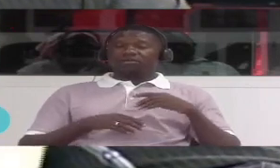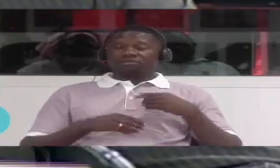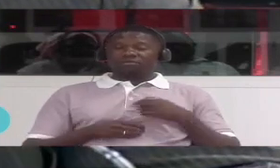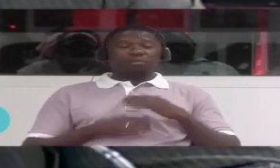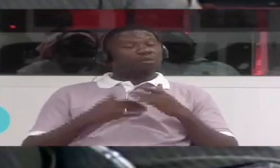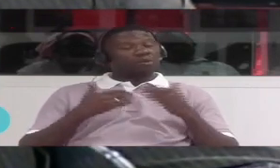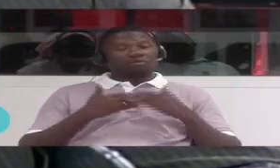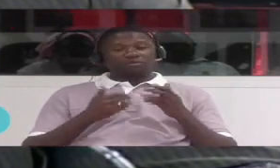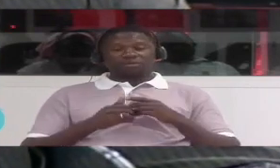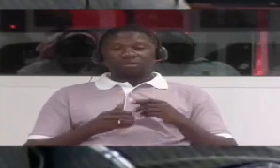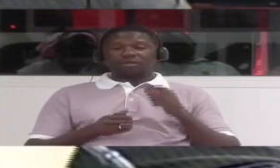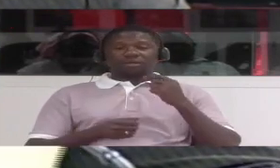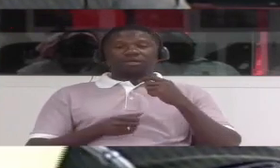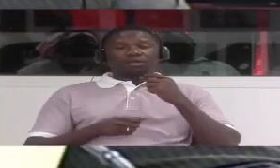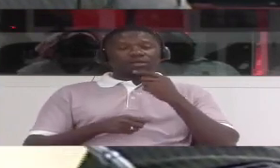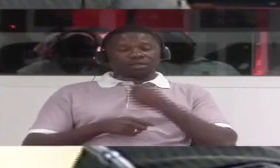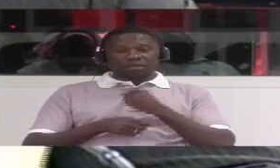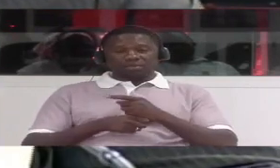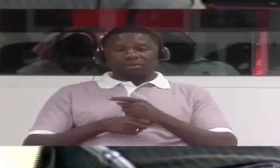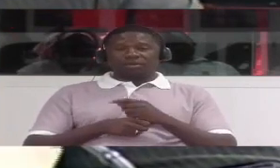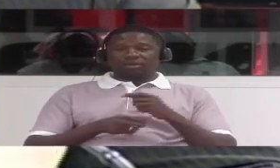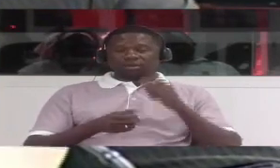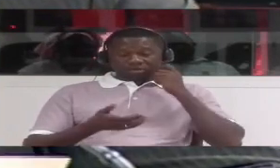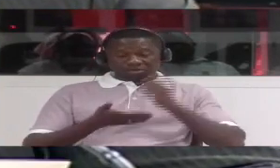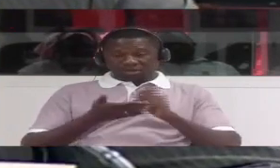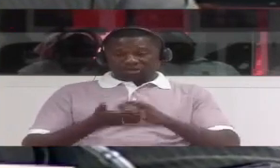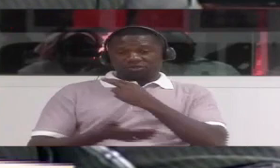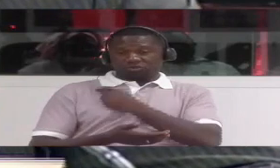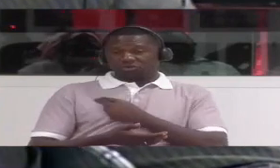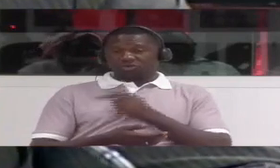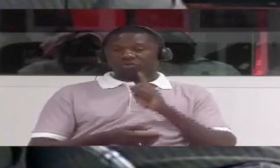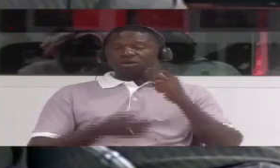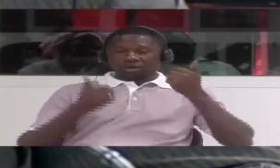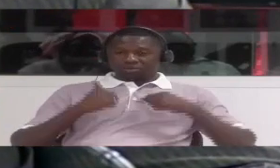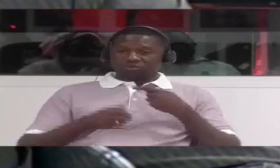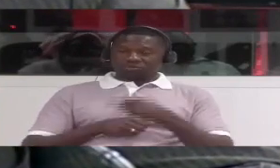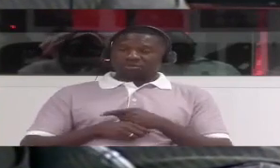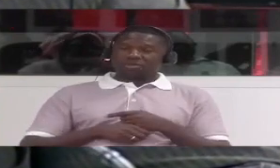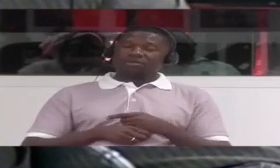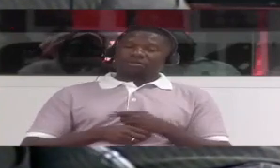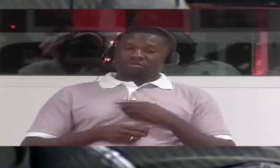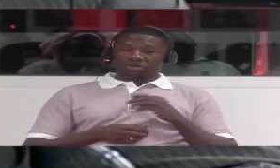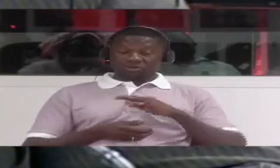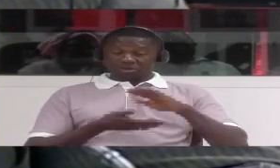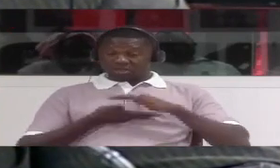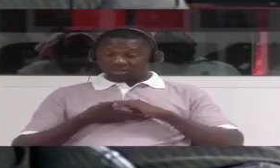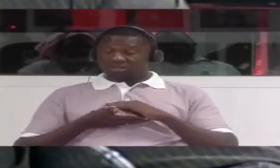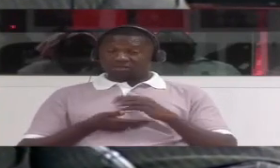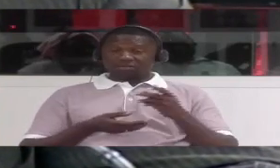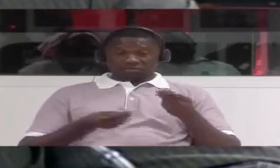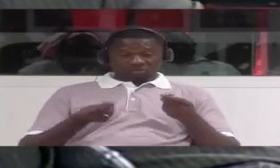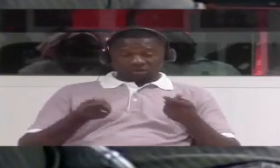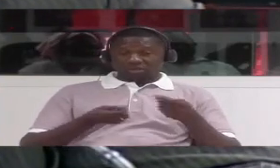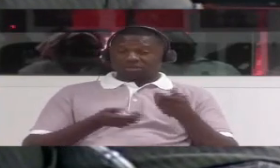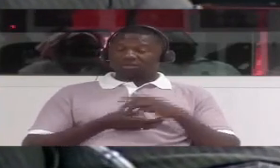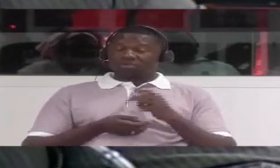Gambia Press Union about what happened to me. So I didn't receive financial support or anything, but I mean, the